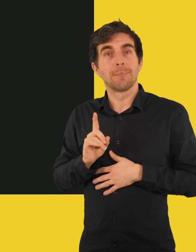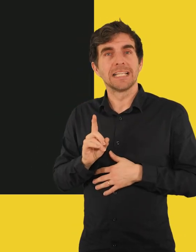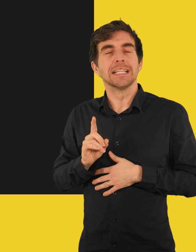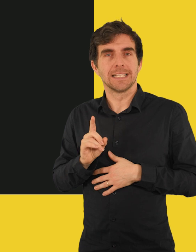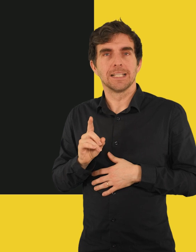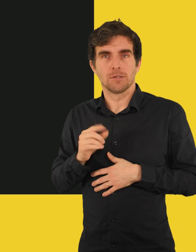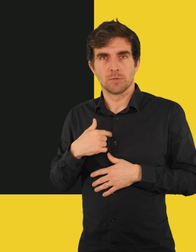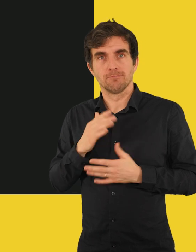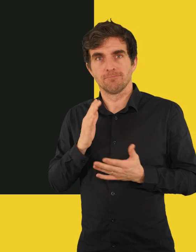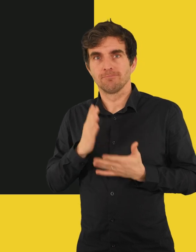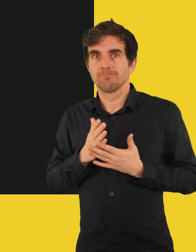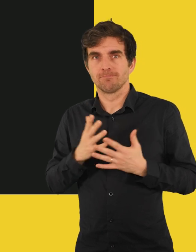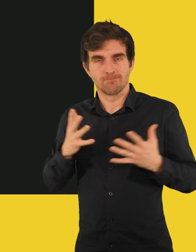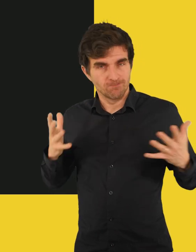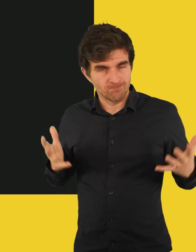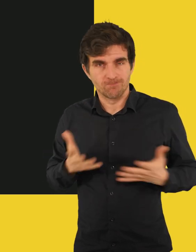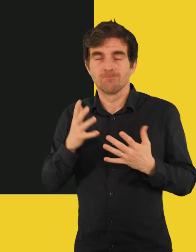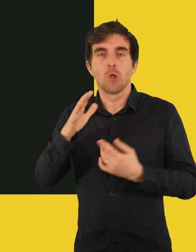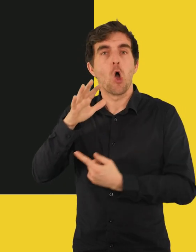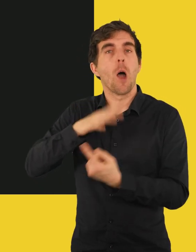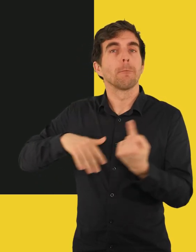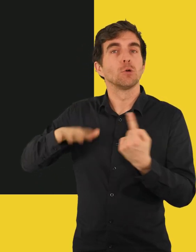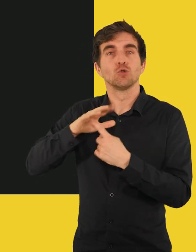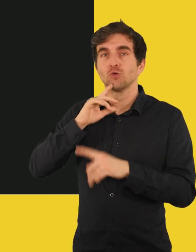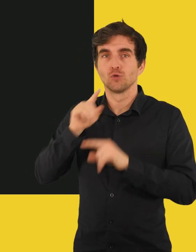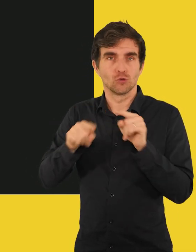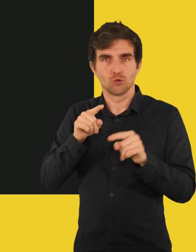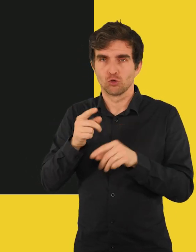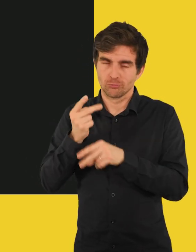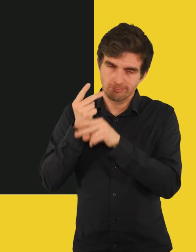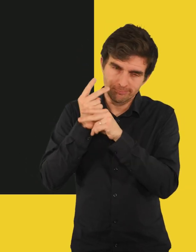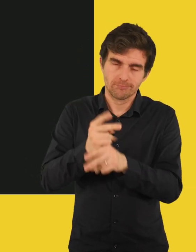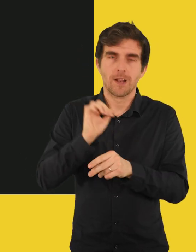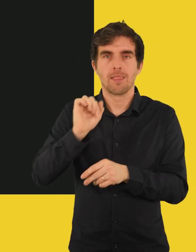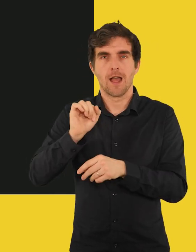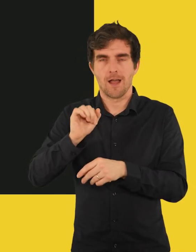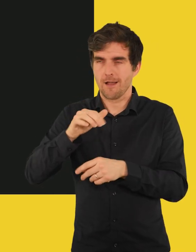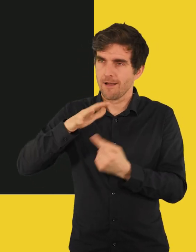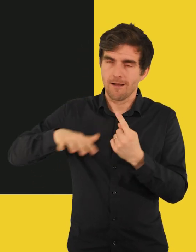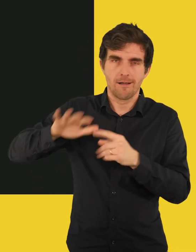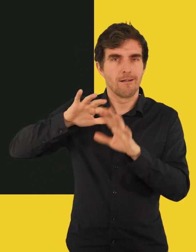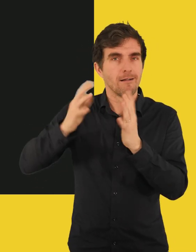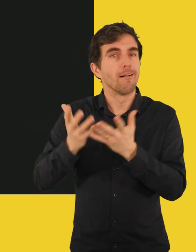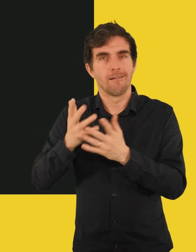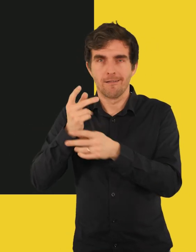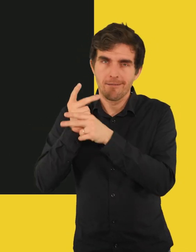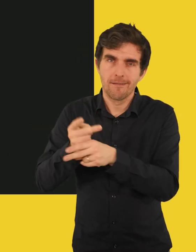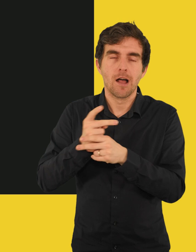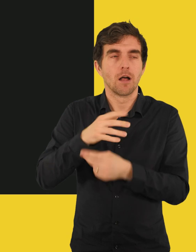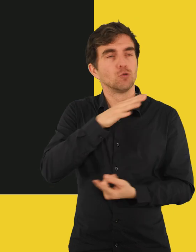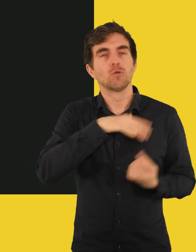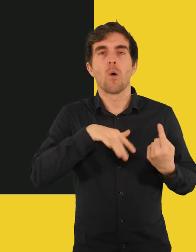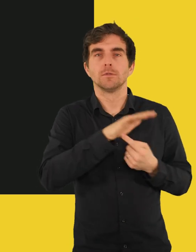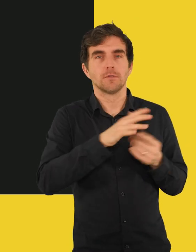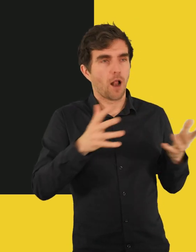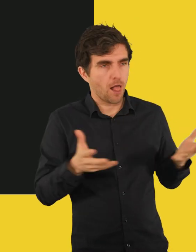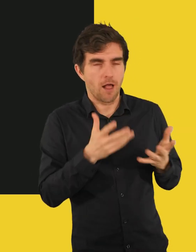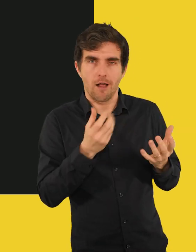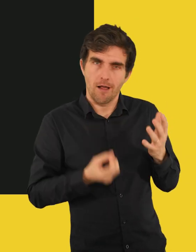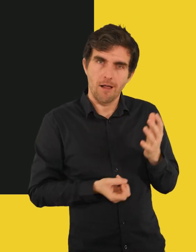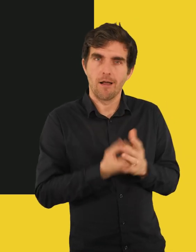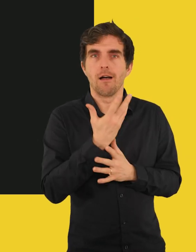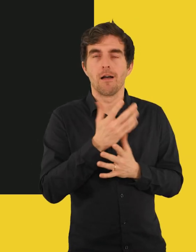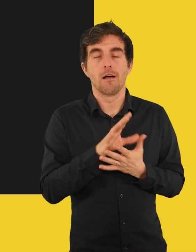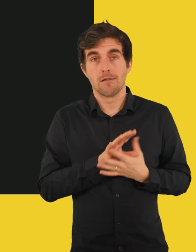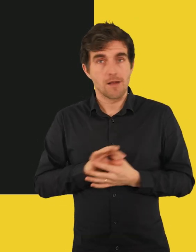Nairobi. And we are looking to actually empower our communities to be stewards of their ecology and also their social